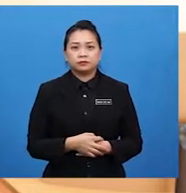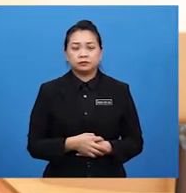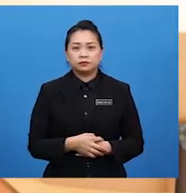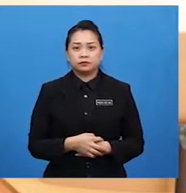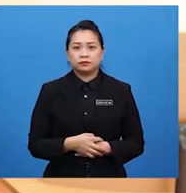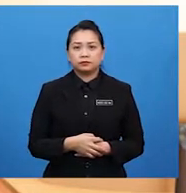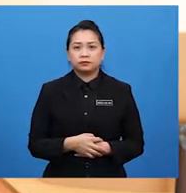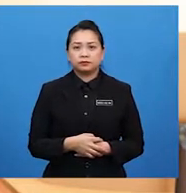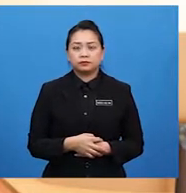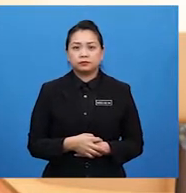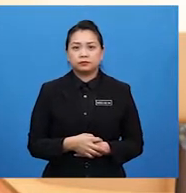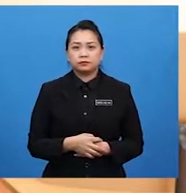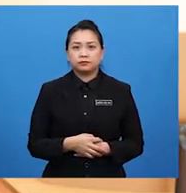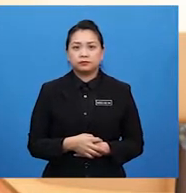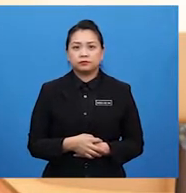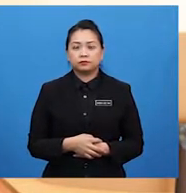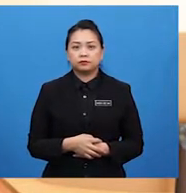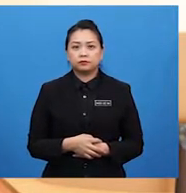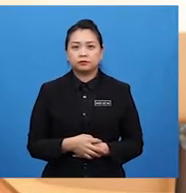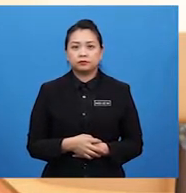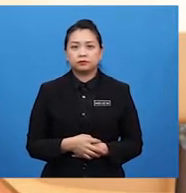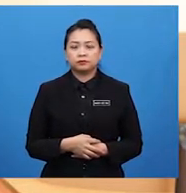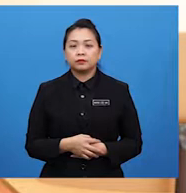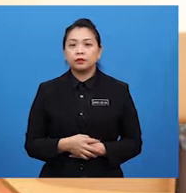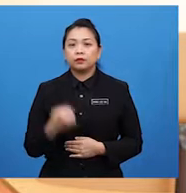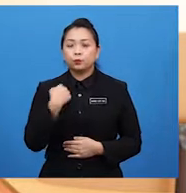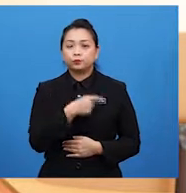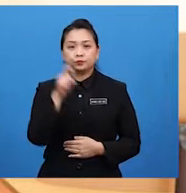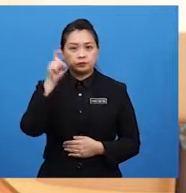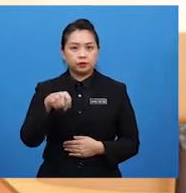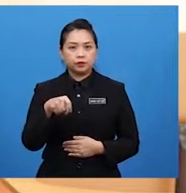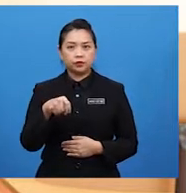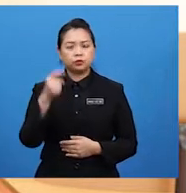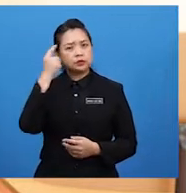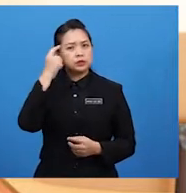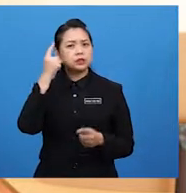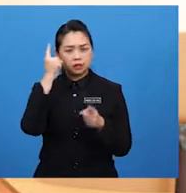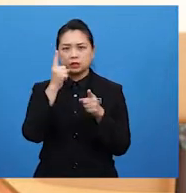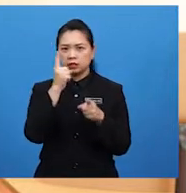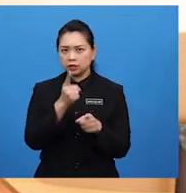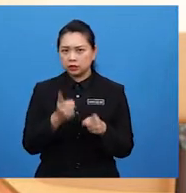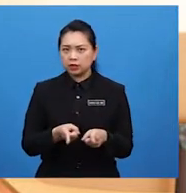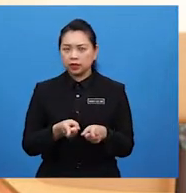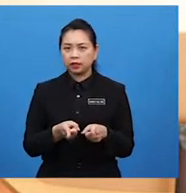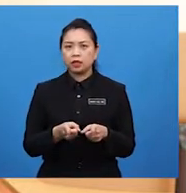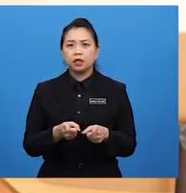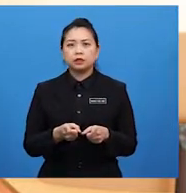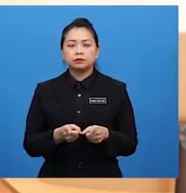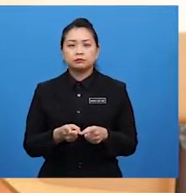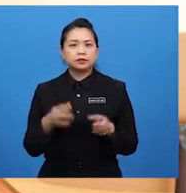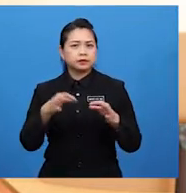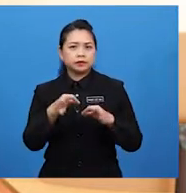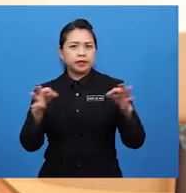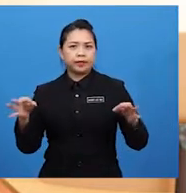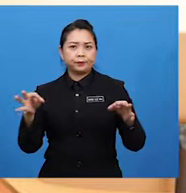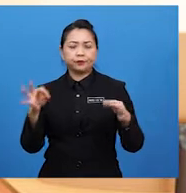2 and 3. Now, we'll need to decide on the type of essay to use.